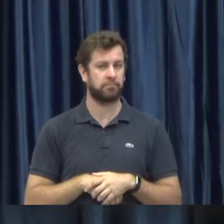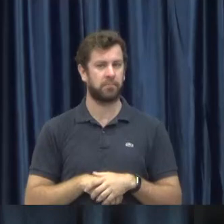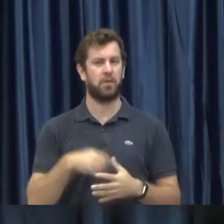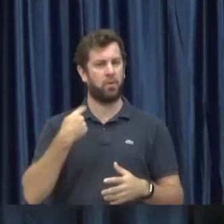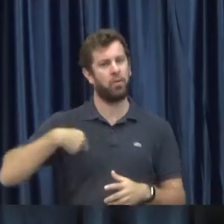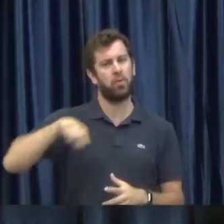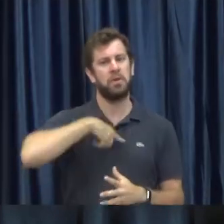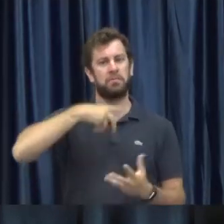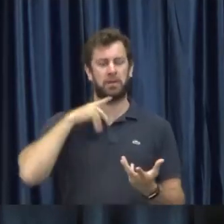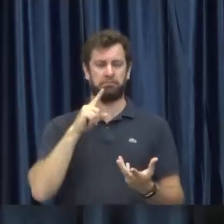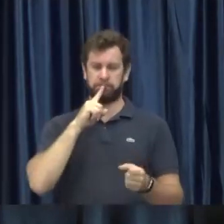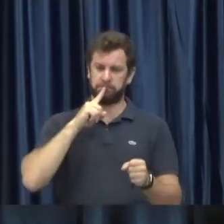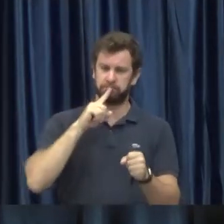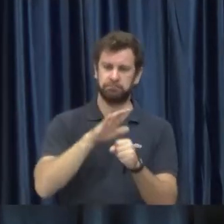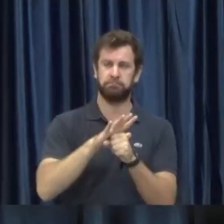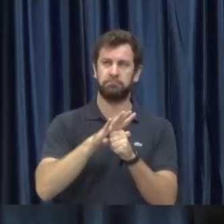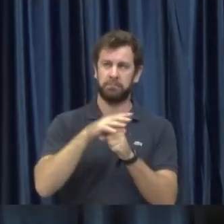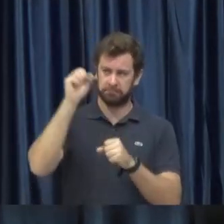confirming